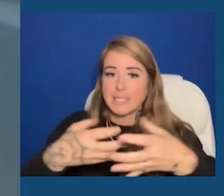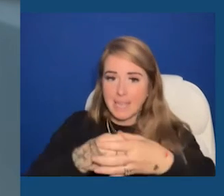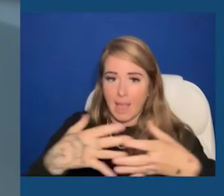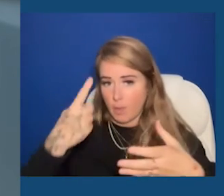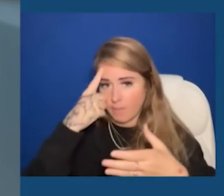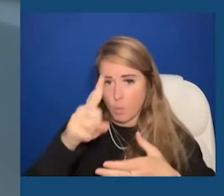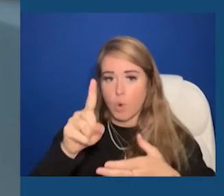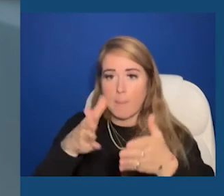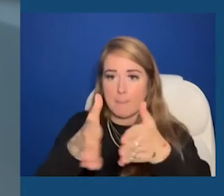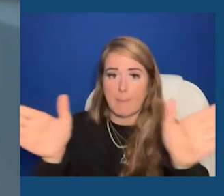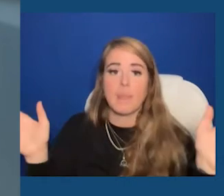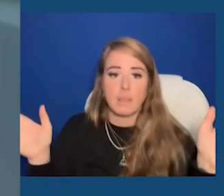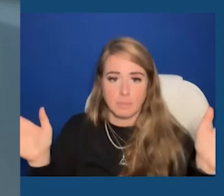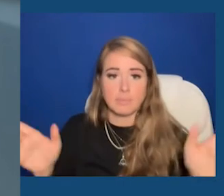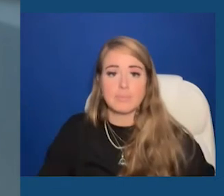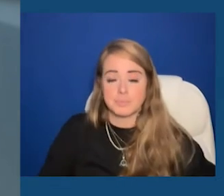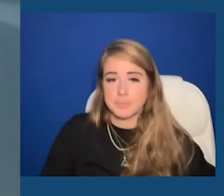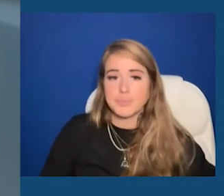good.